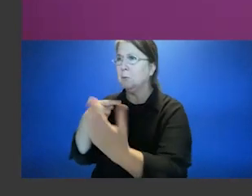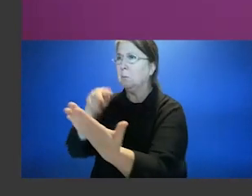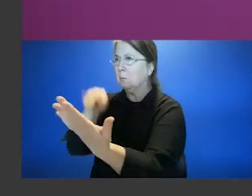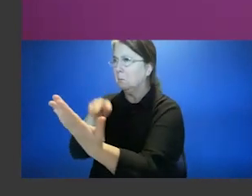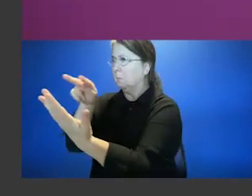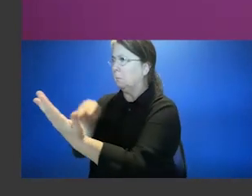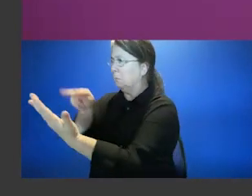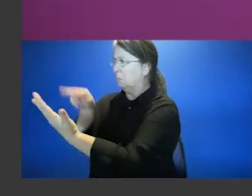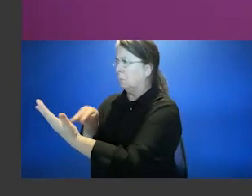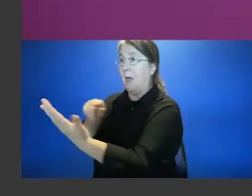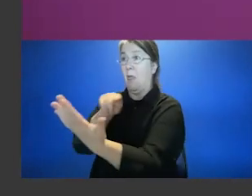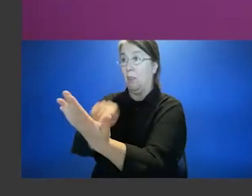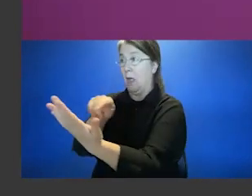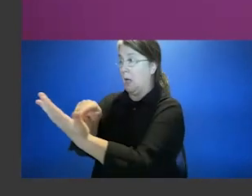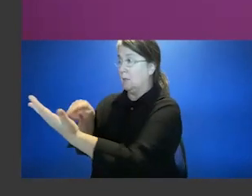whether it